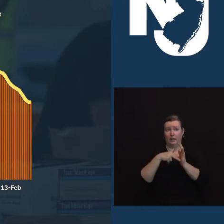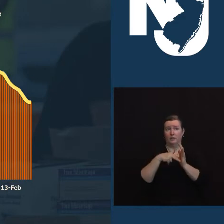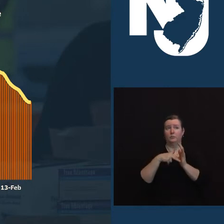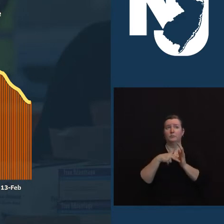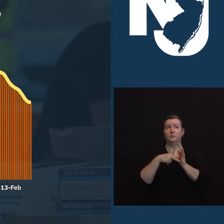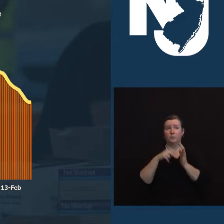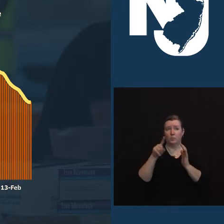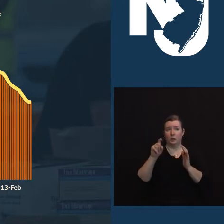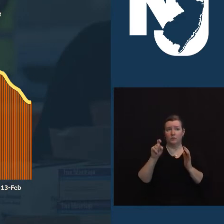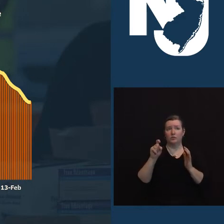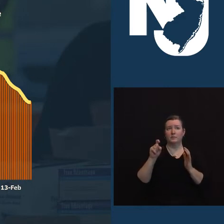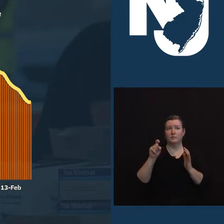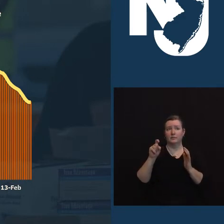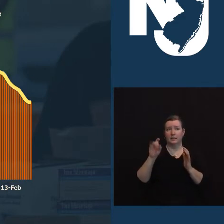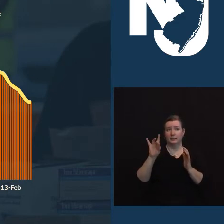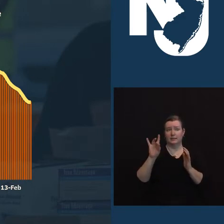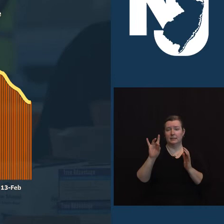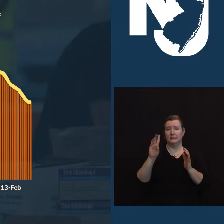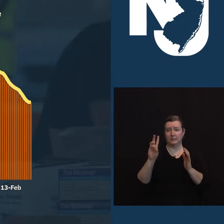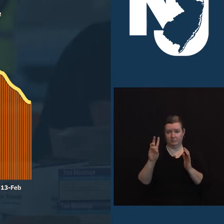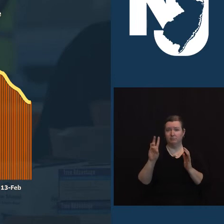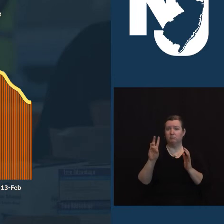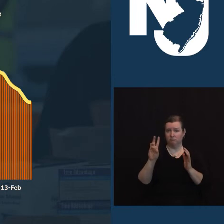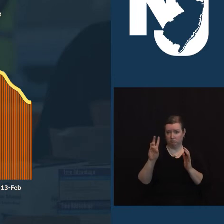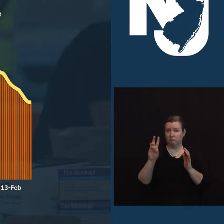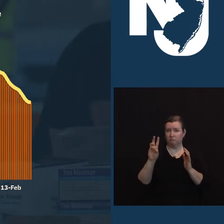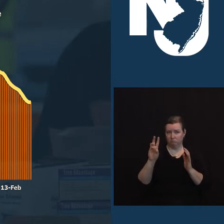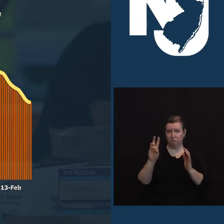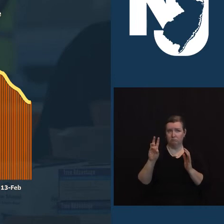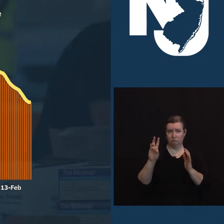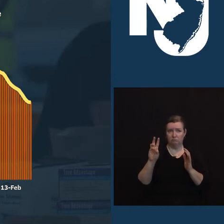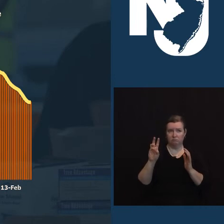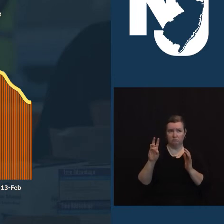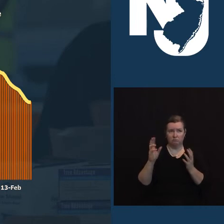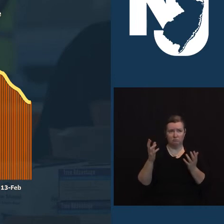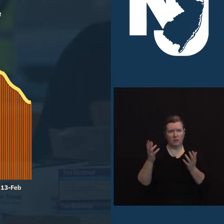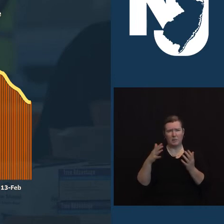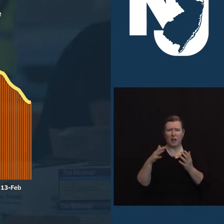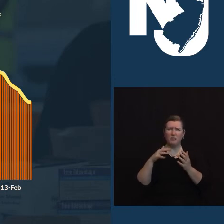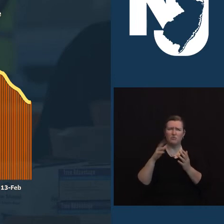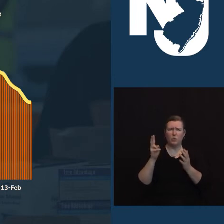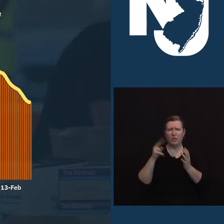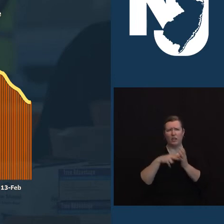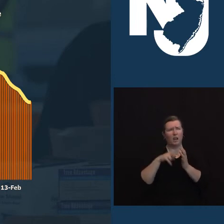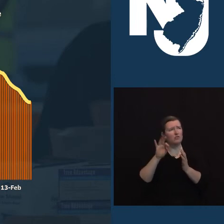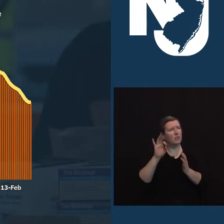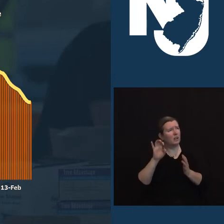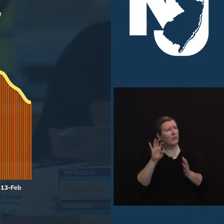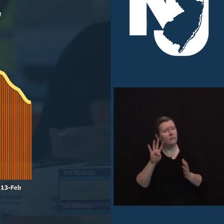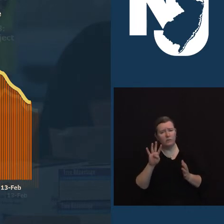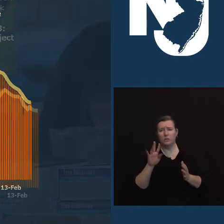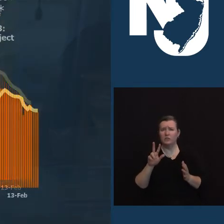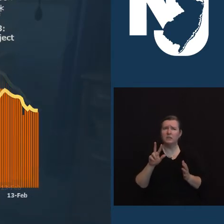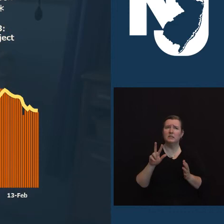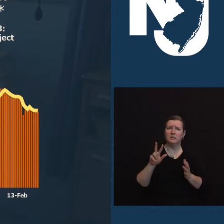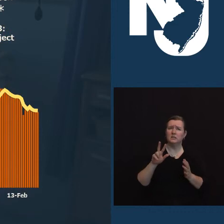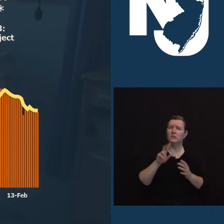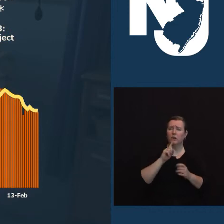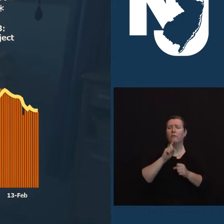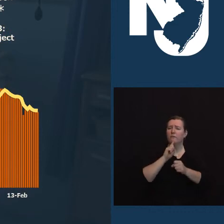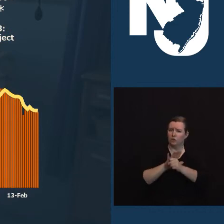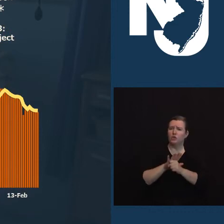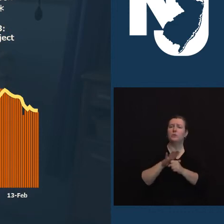3,186. And by the way, 2,943 of them were confirmed COVID positive on that day. Our intensive care